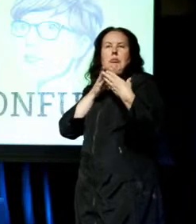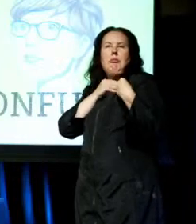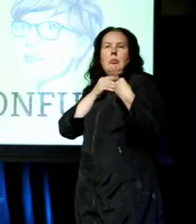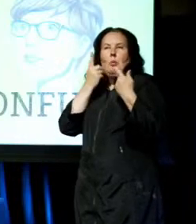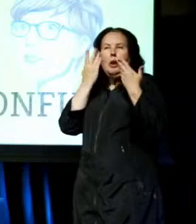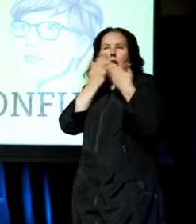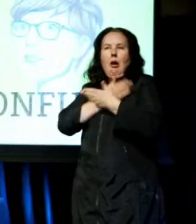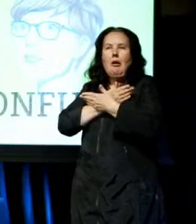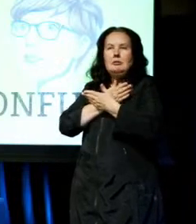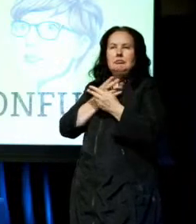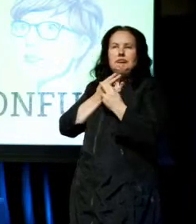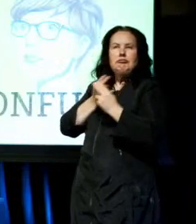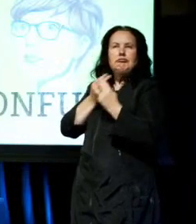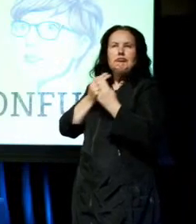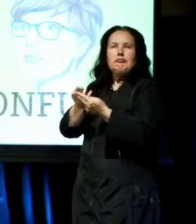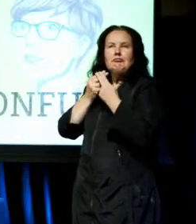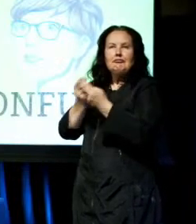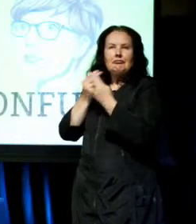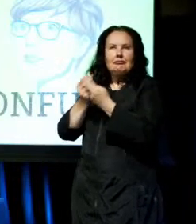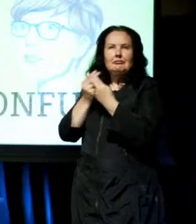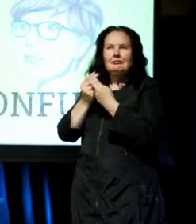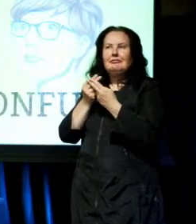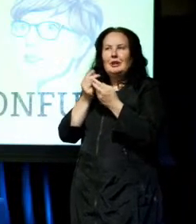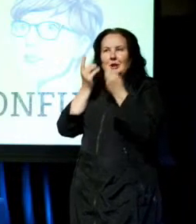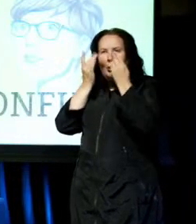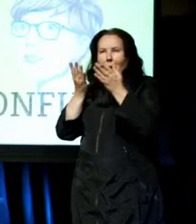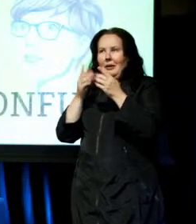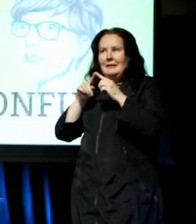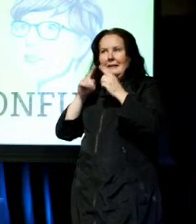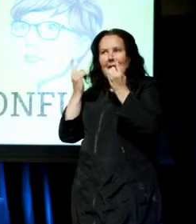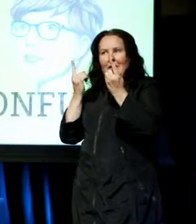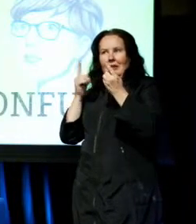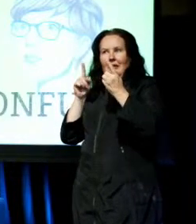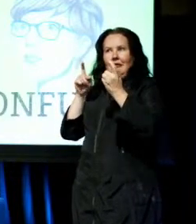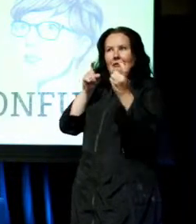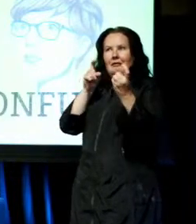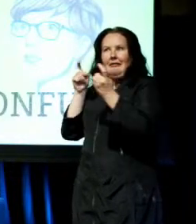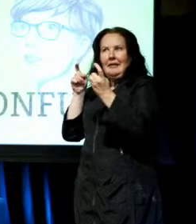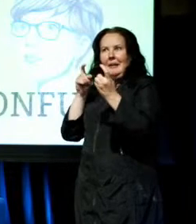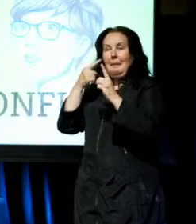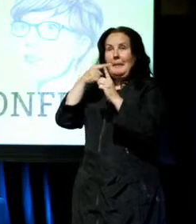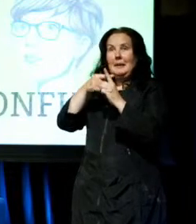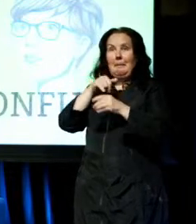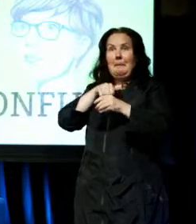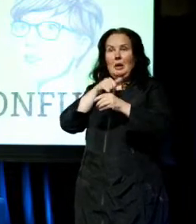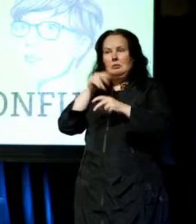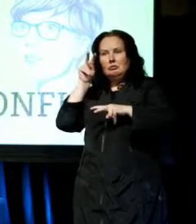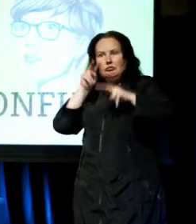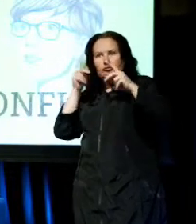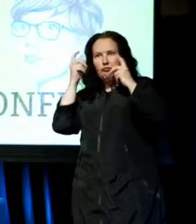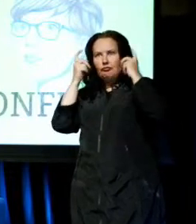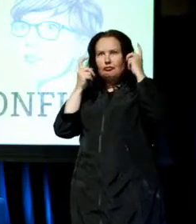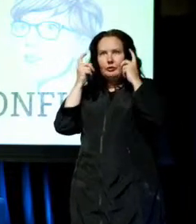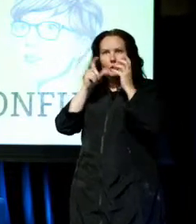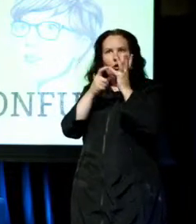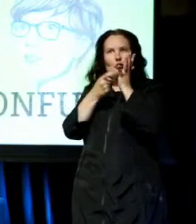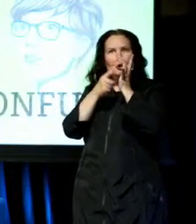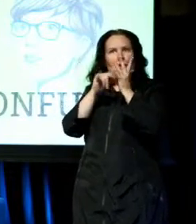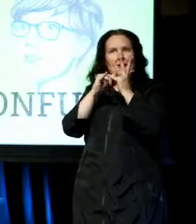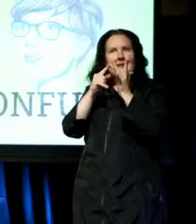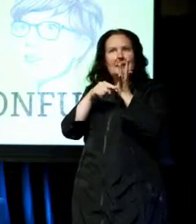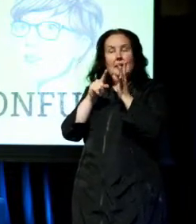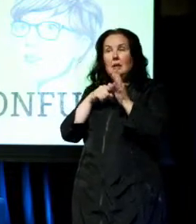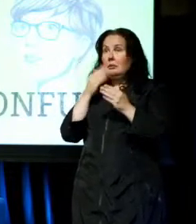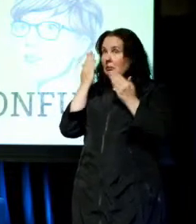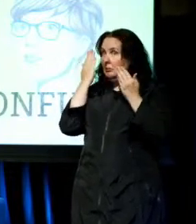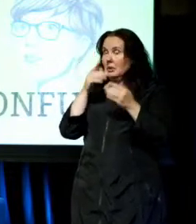about how different sexual attraction and medical curiosity is. Because I don't know if you... Obviously, disabled